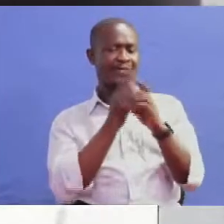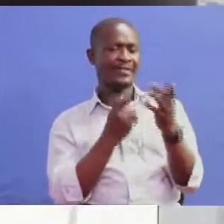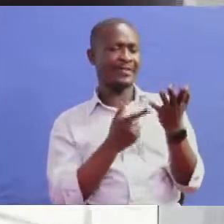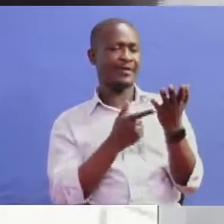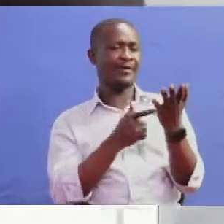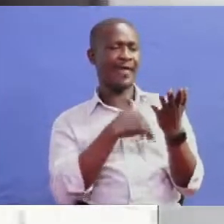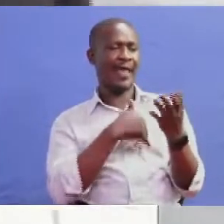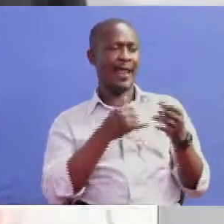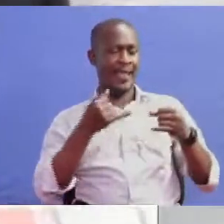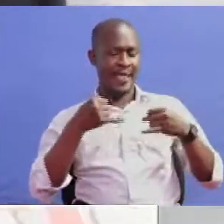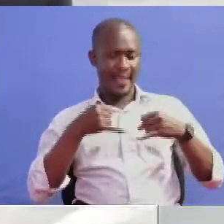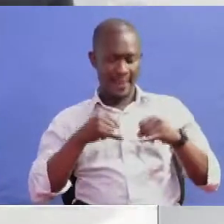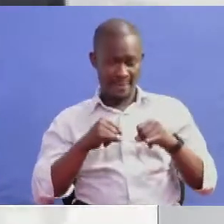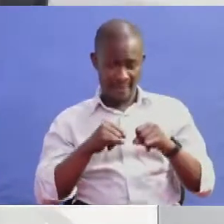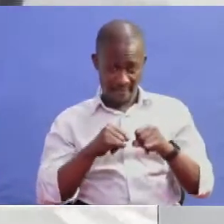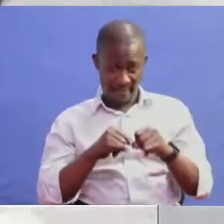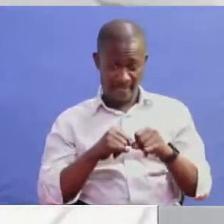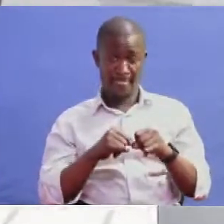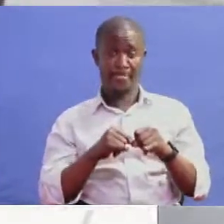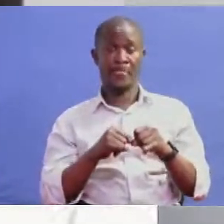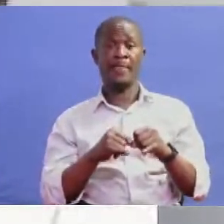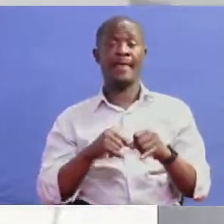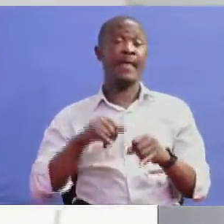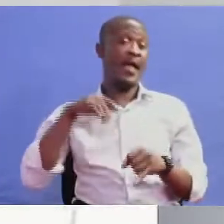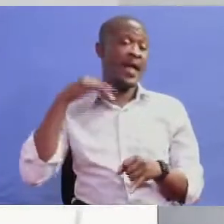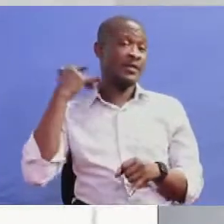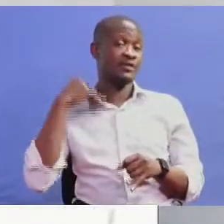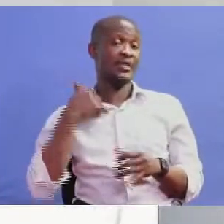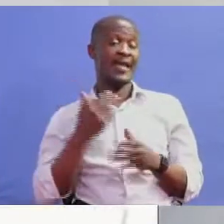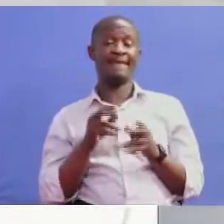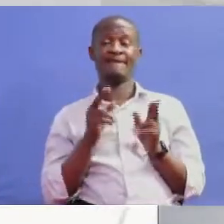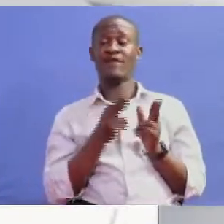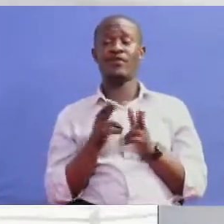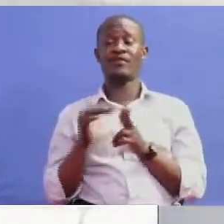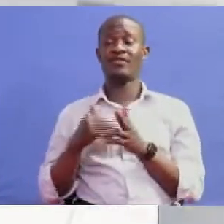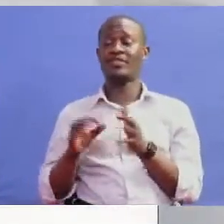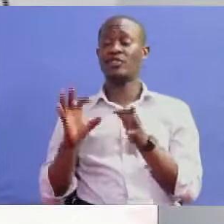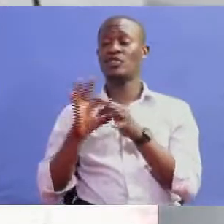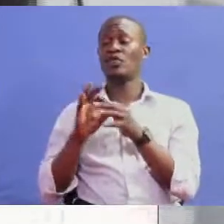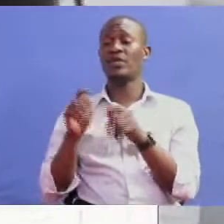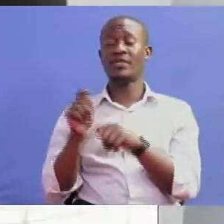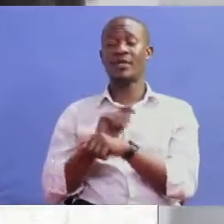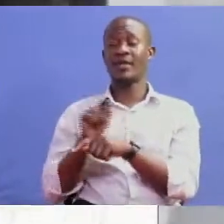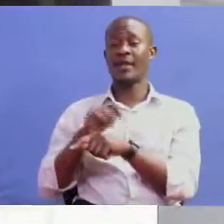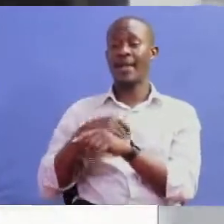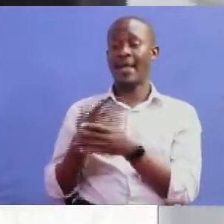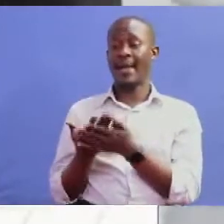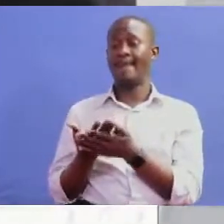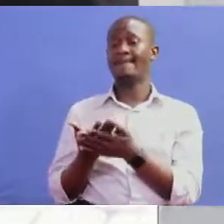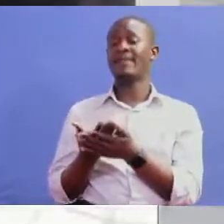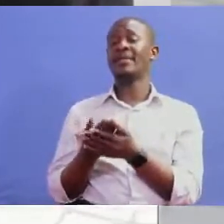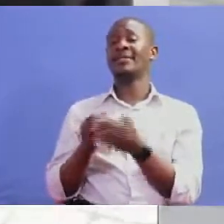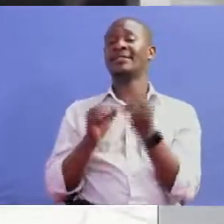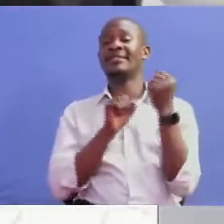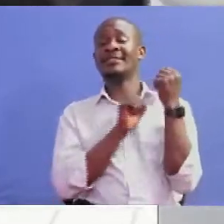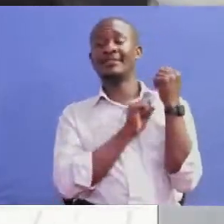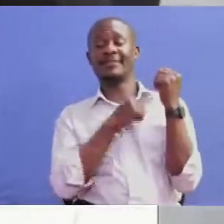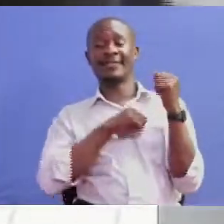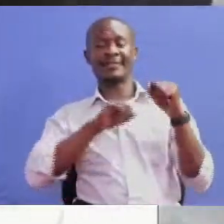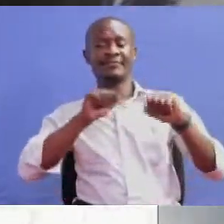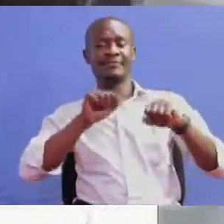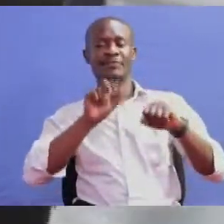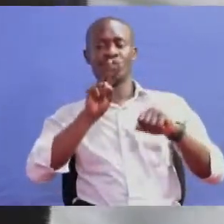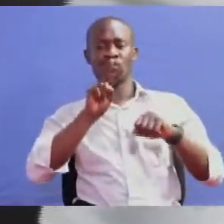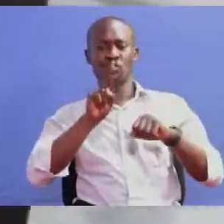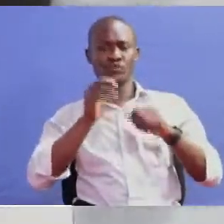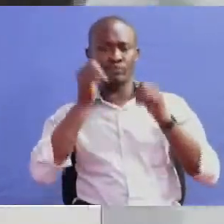and innovation, counter-terrorism and violent extremism, joint training and maritime security that shall enable the two